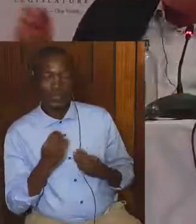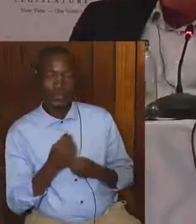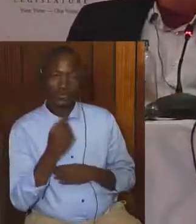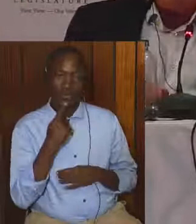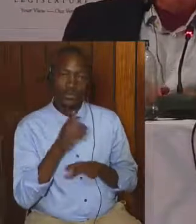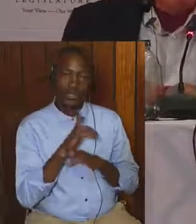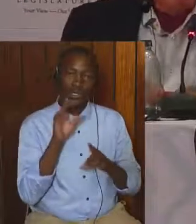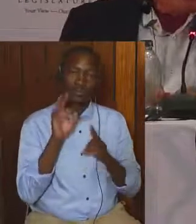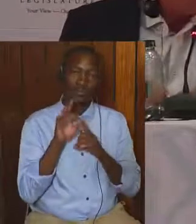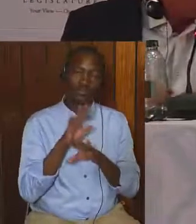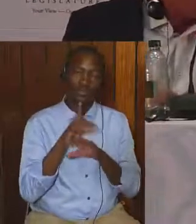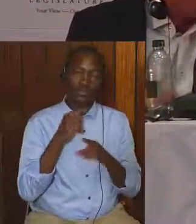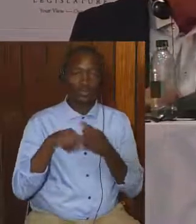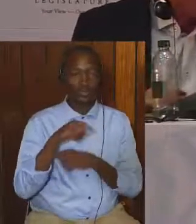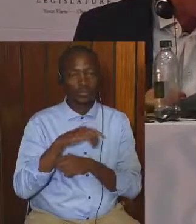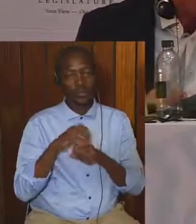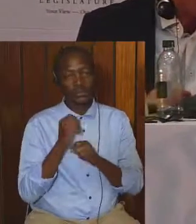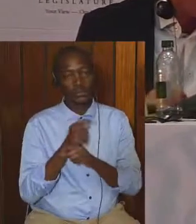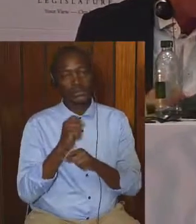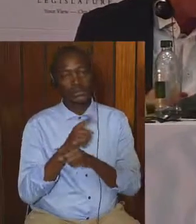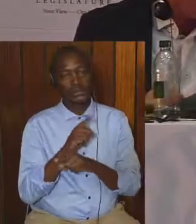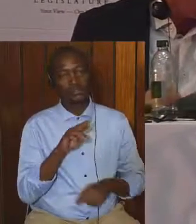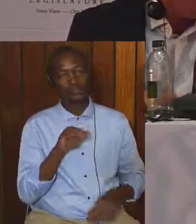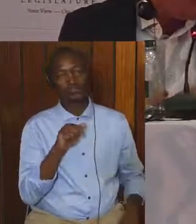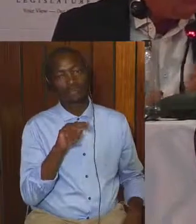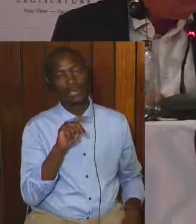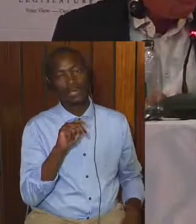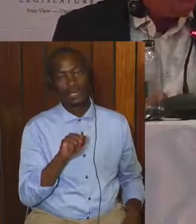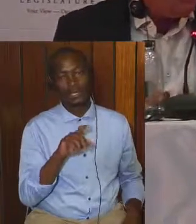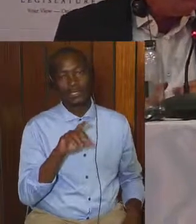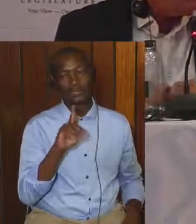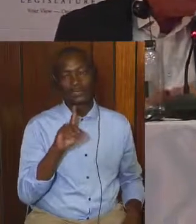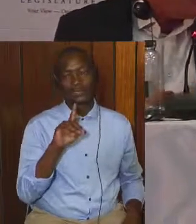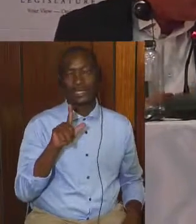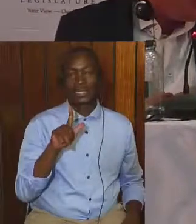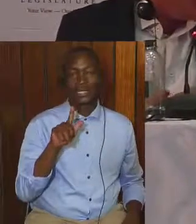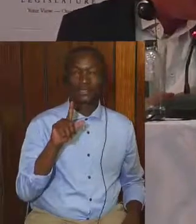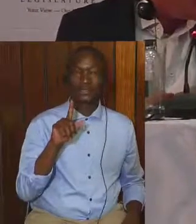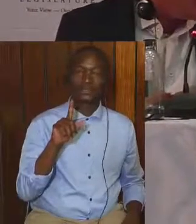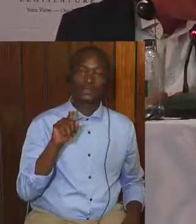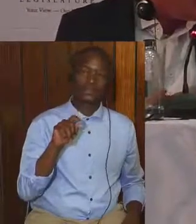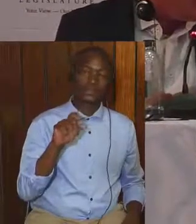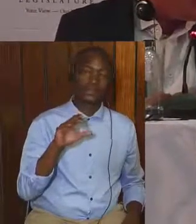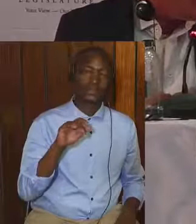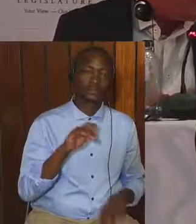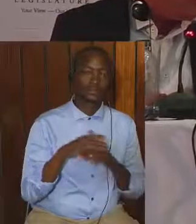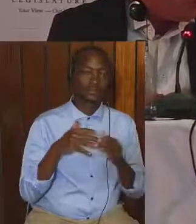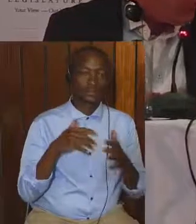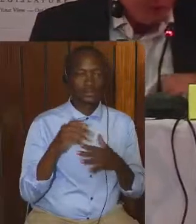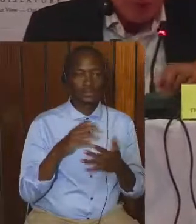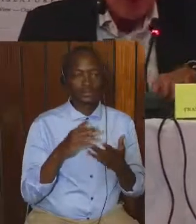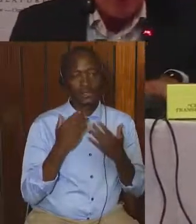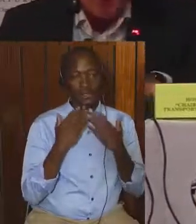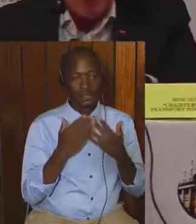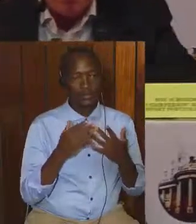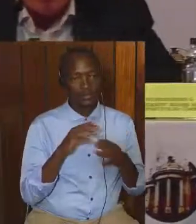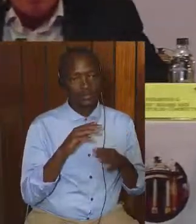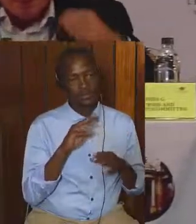particularly around the taxi rank, Sebokeng DLTC, and anything else you might want to raise, MMC. Thank you so